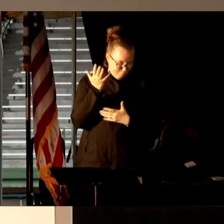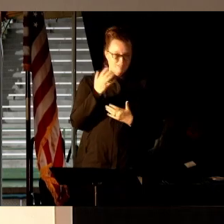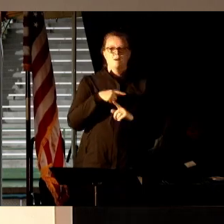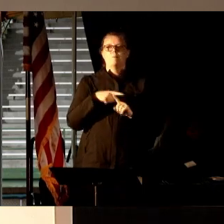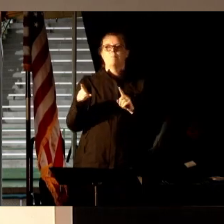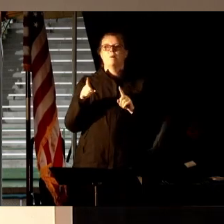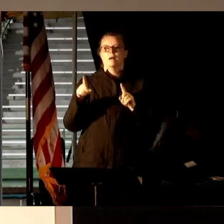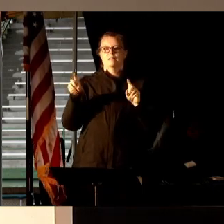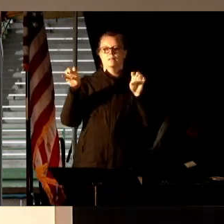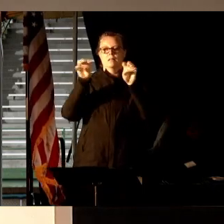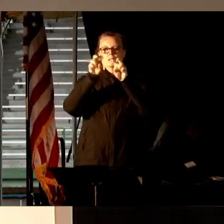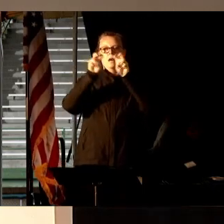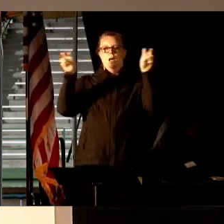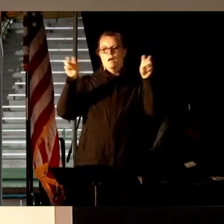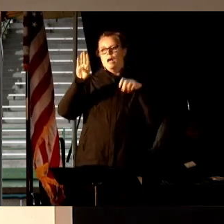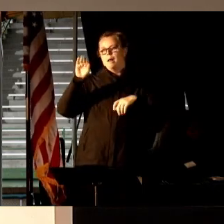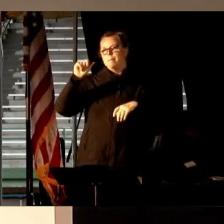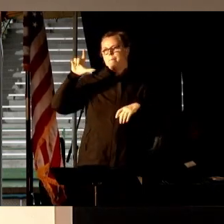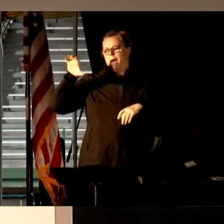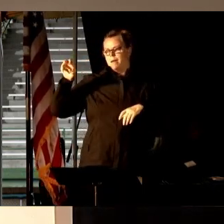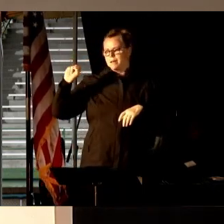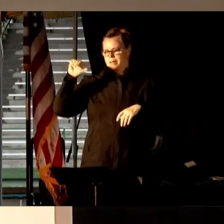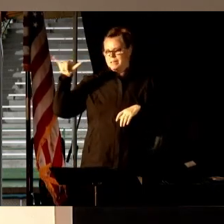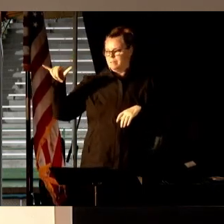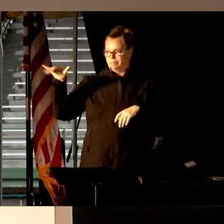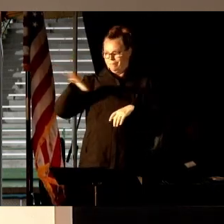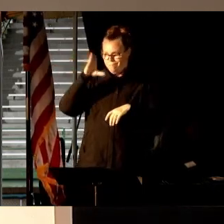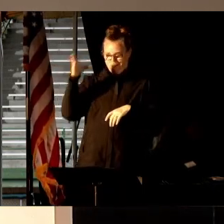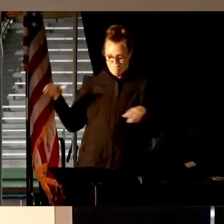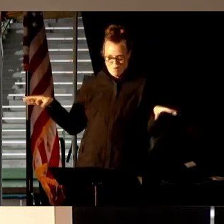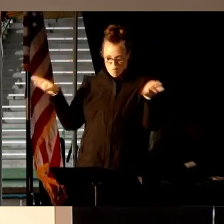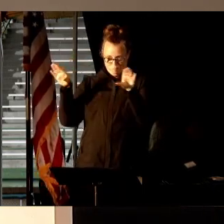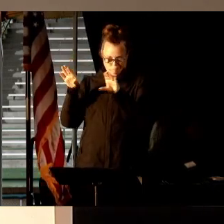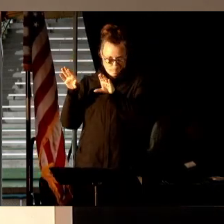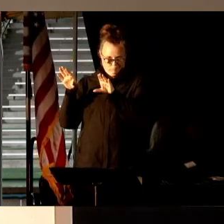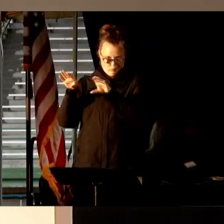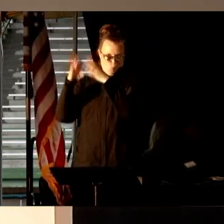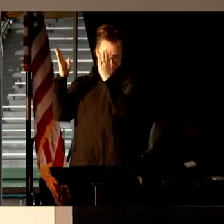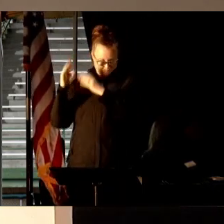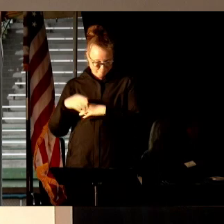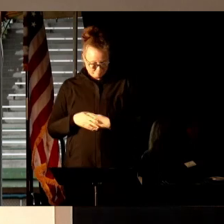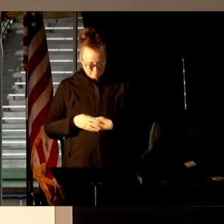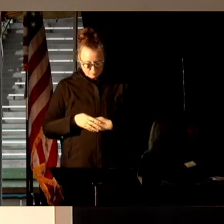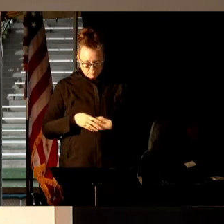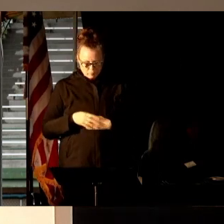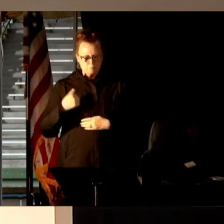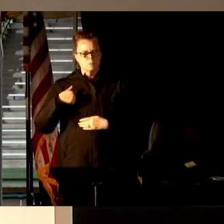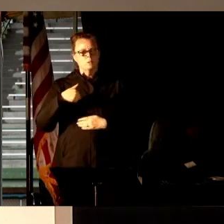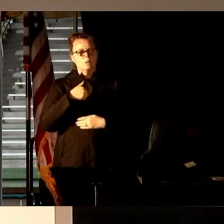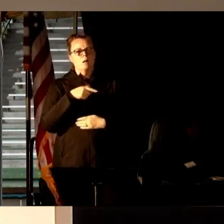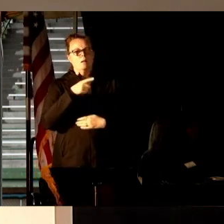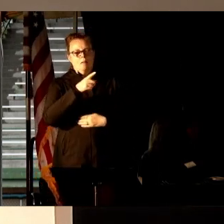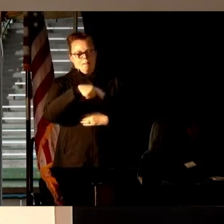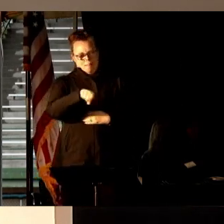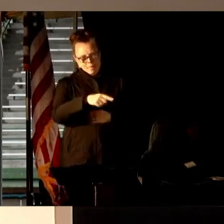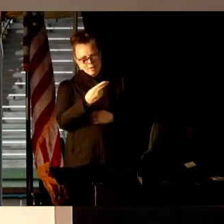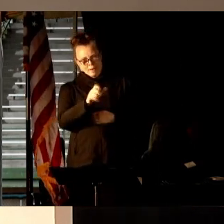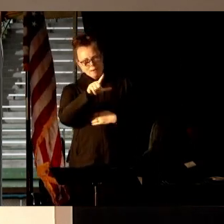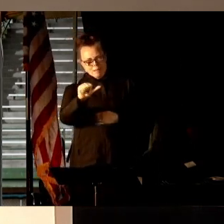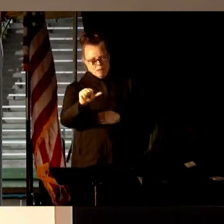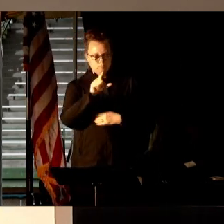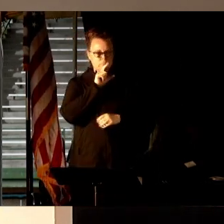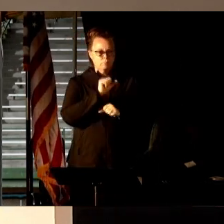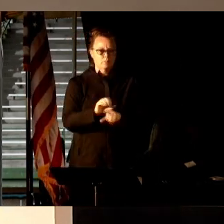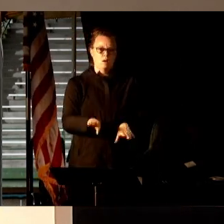never really was open. Attending Gila has opened up so many doors that have allowed us to rise above. We, as the class